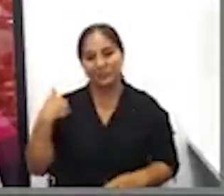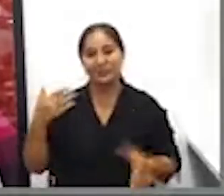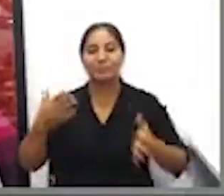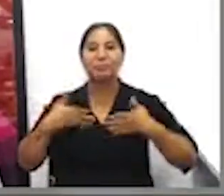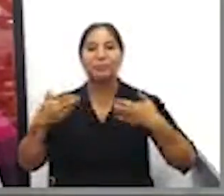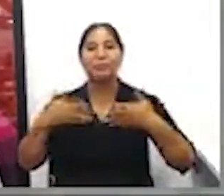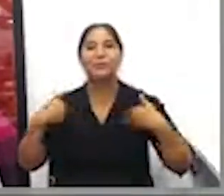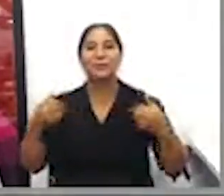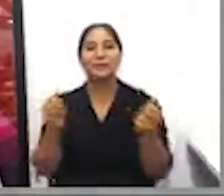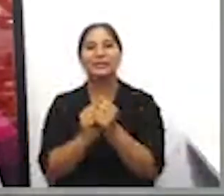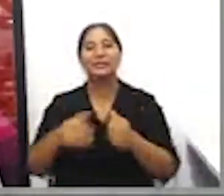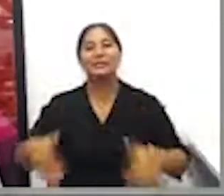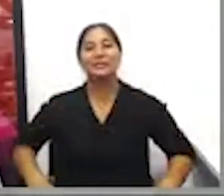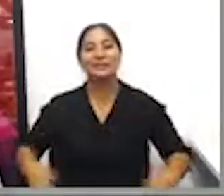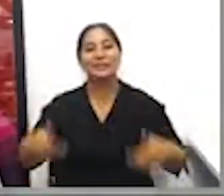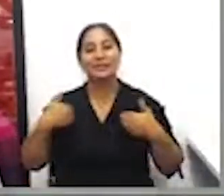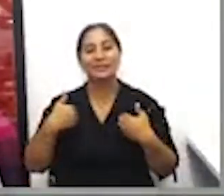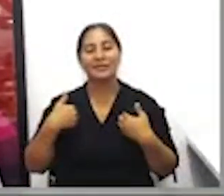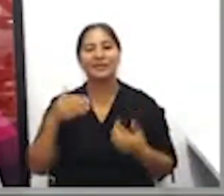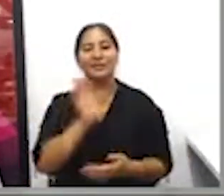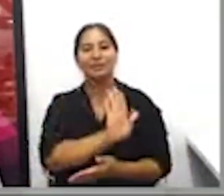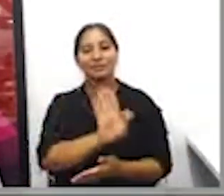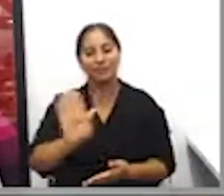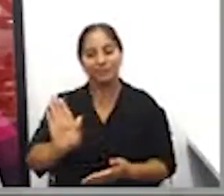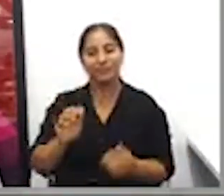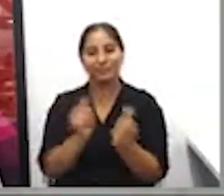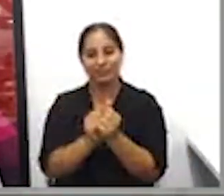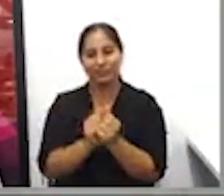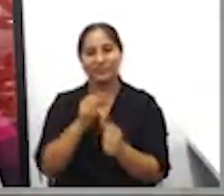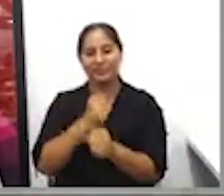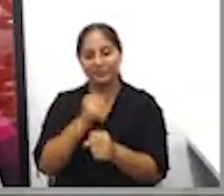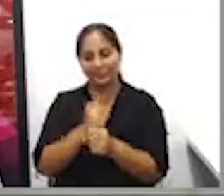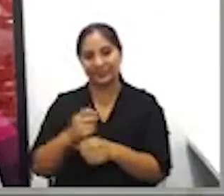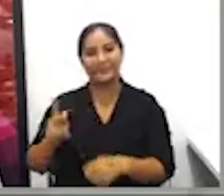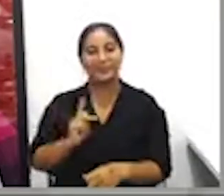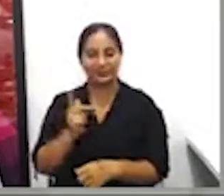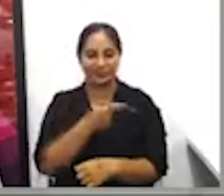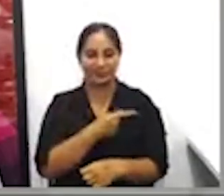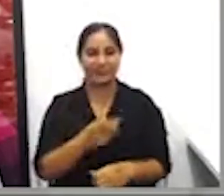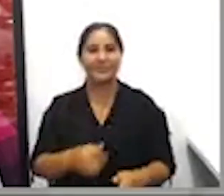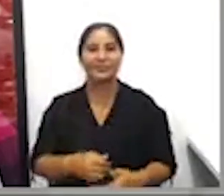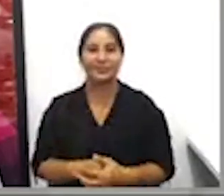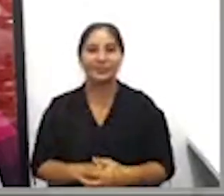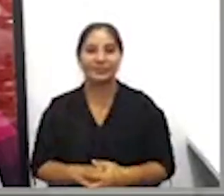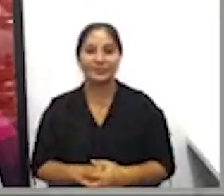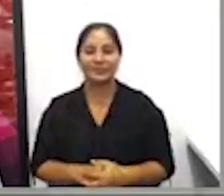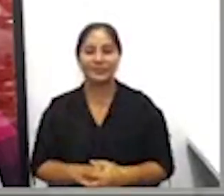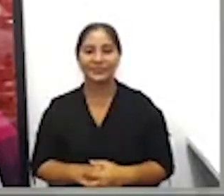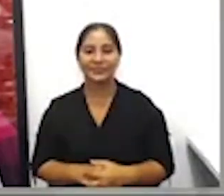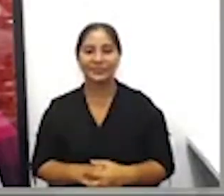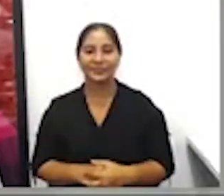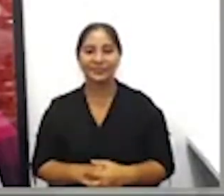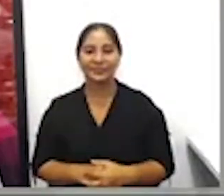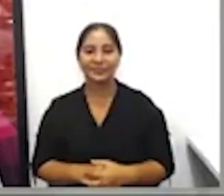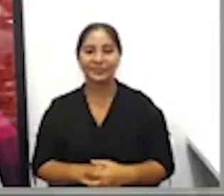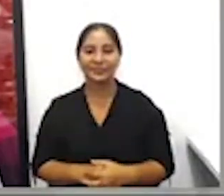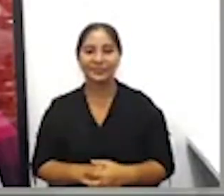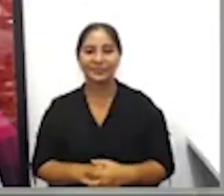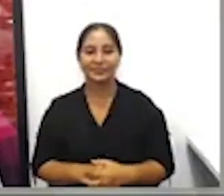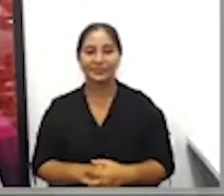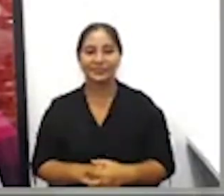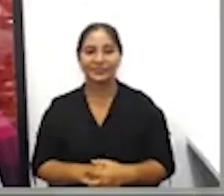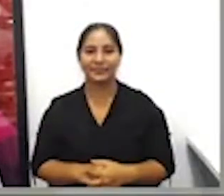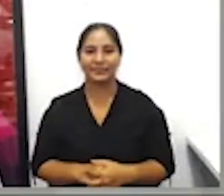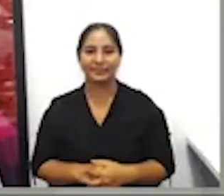about. Each other usually in a really teasing, loving kind of way, not in a mean